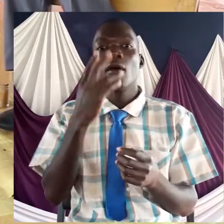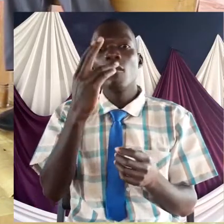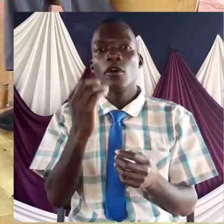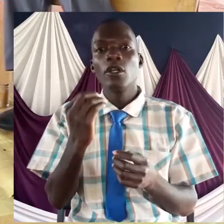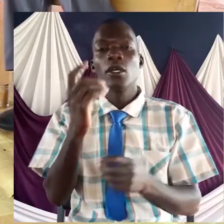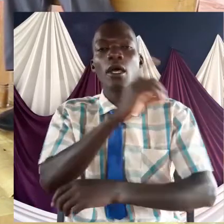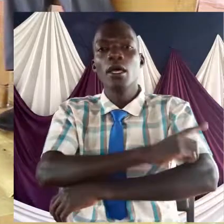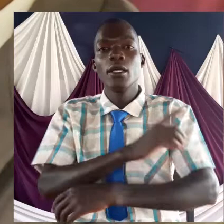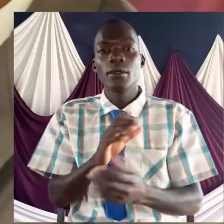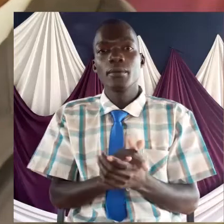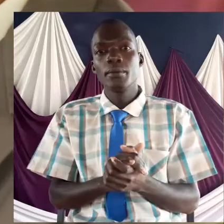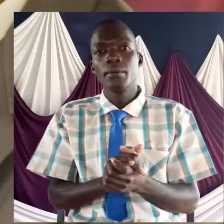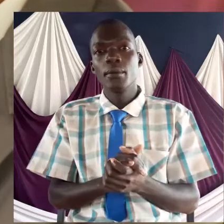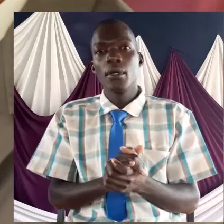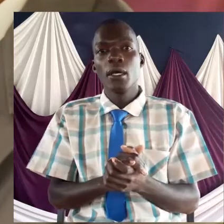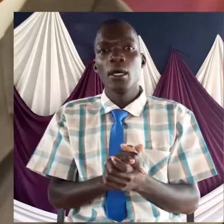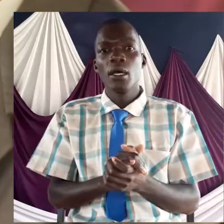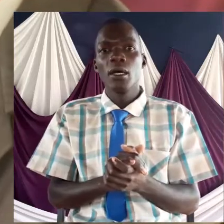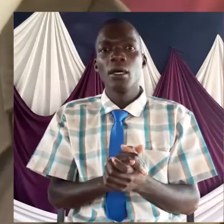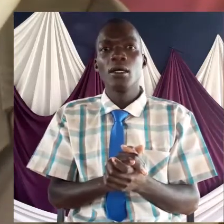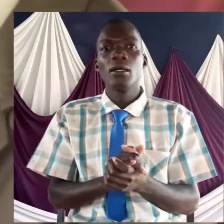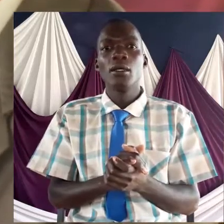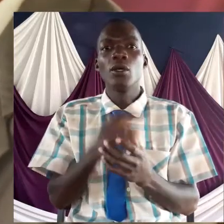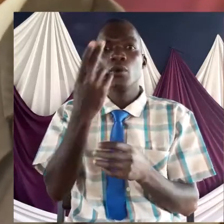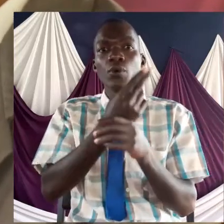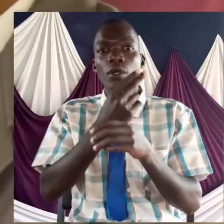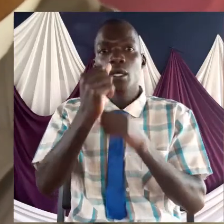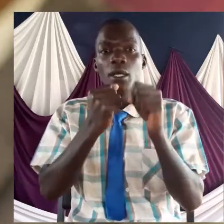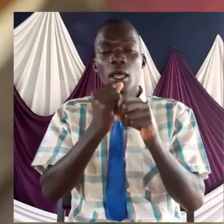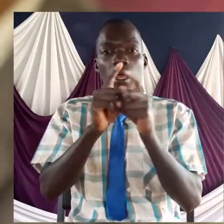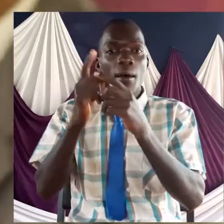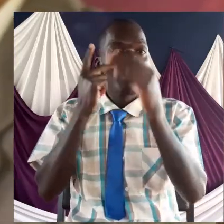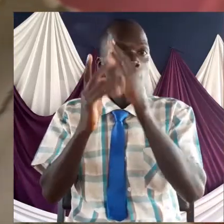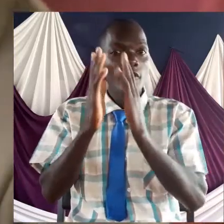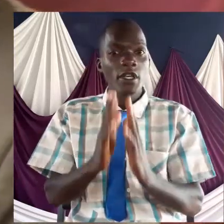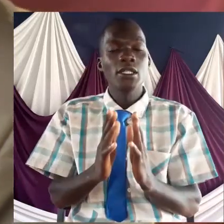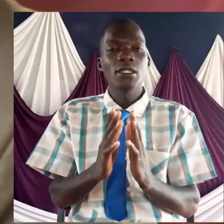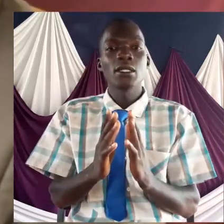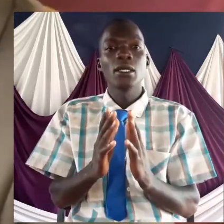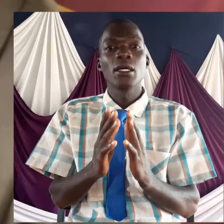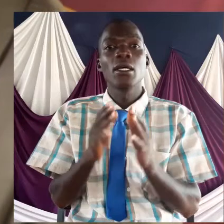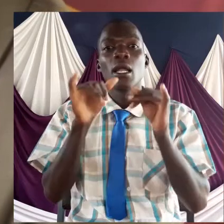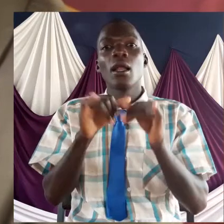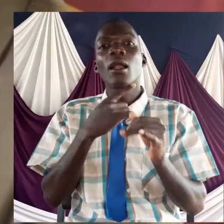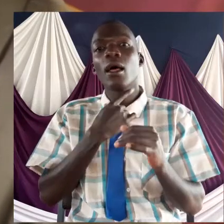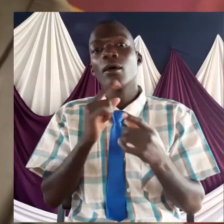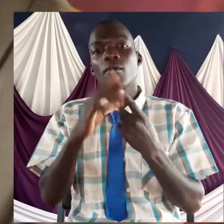Judah, using the year-day principle, was the prophet to lie on his side for 40 years?